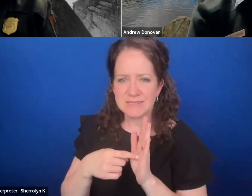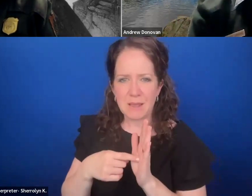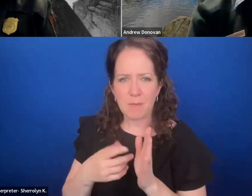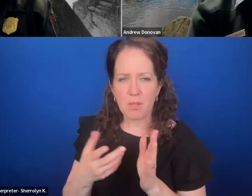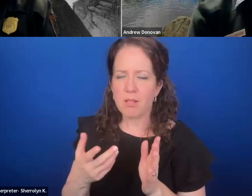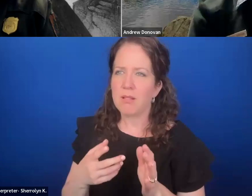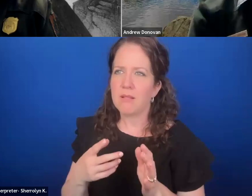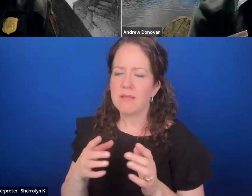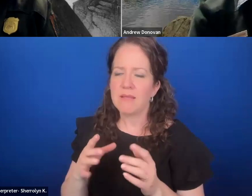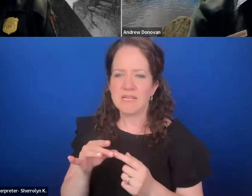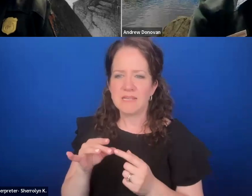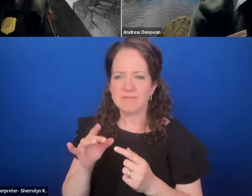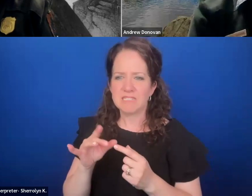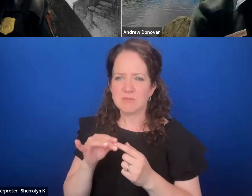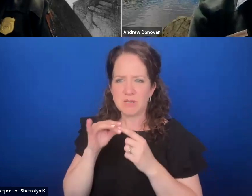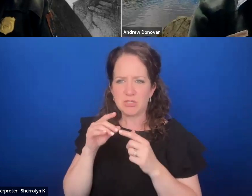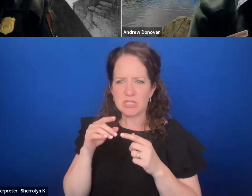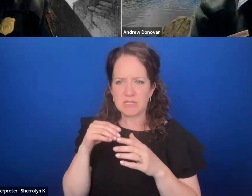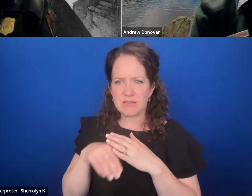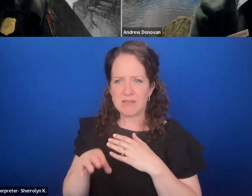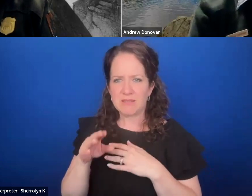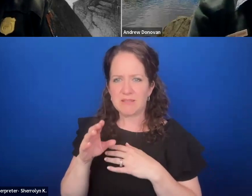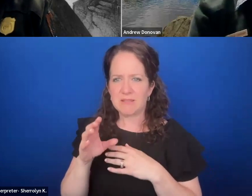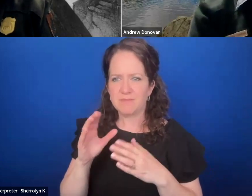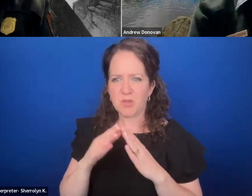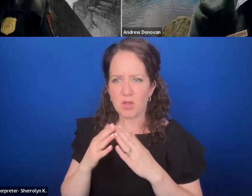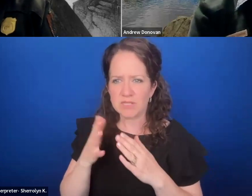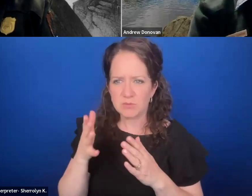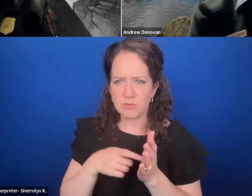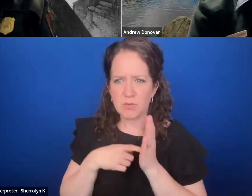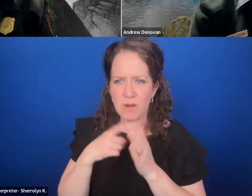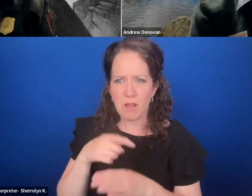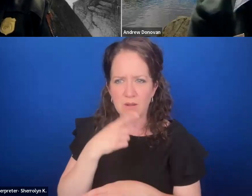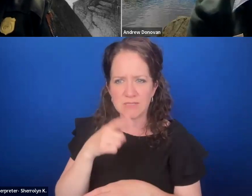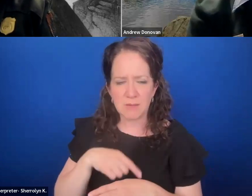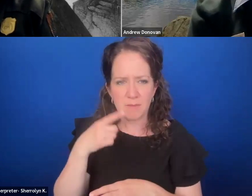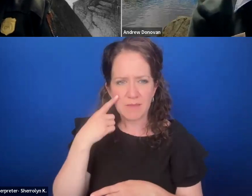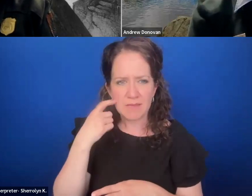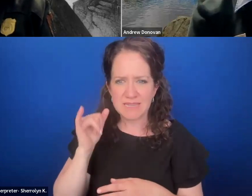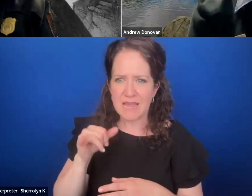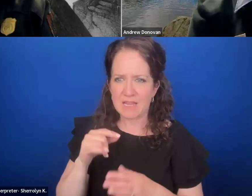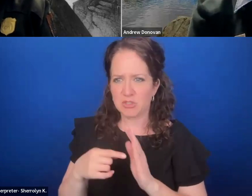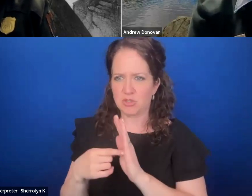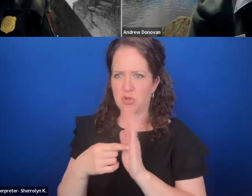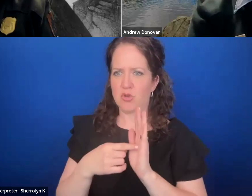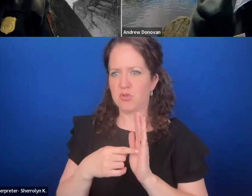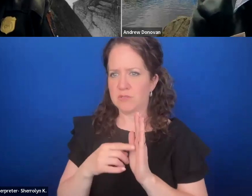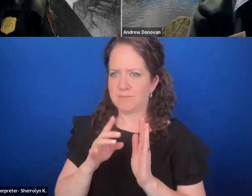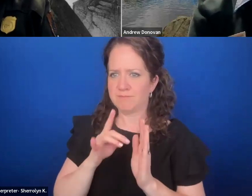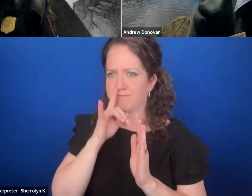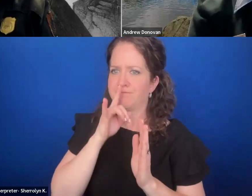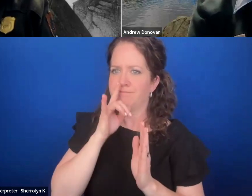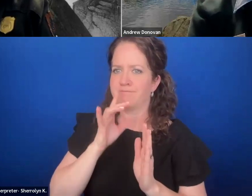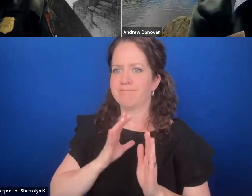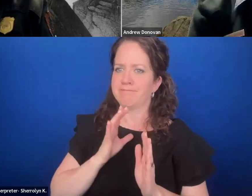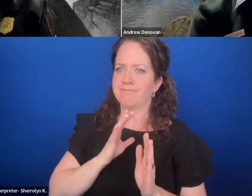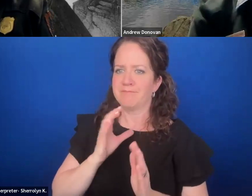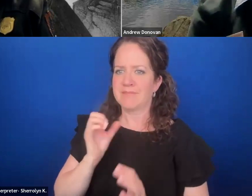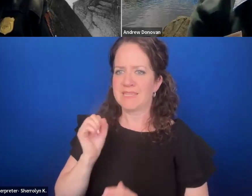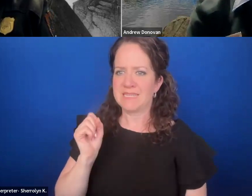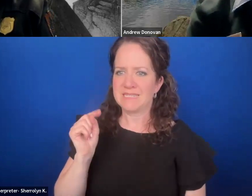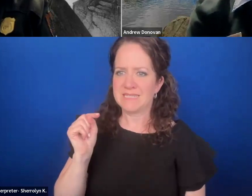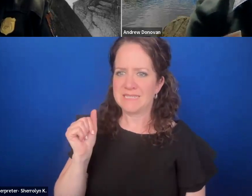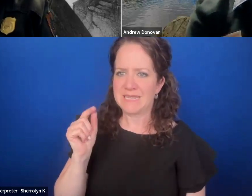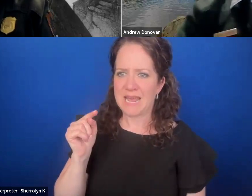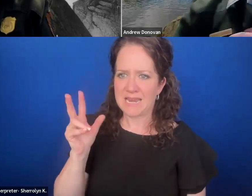in the colonies, is going to probably take a while because that's going to be such a status symbol because of the price of it. You know, it takes so much